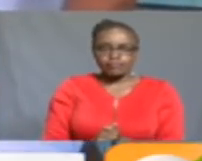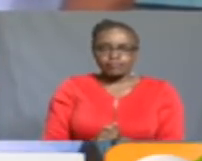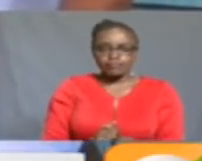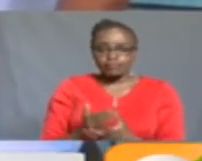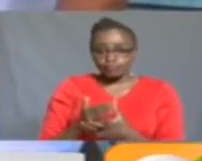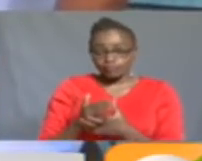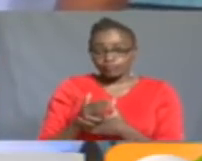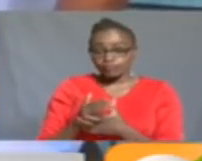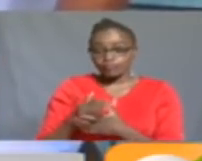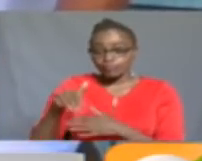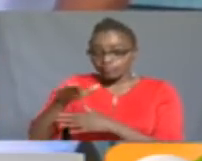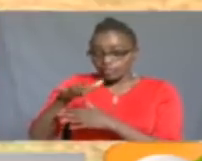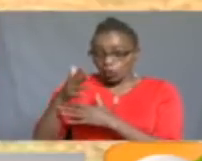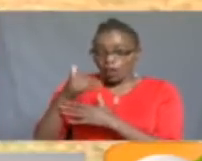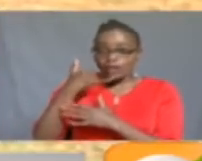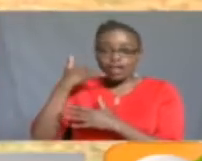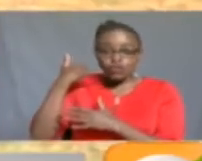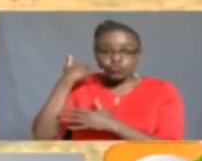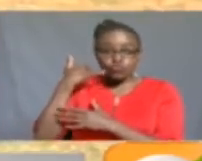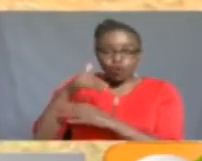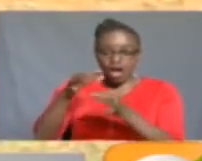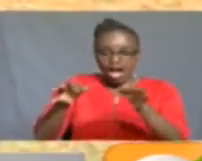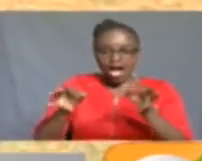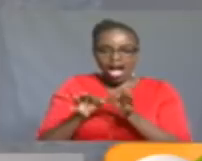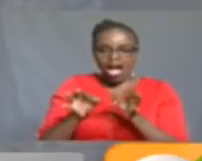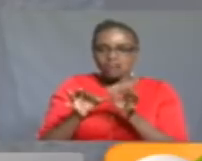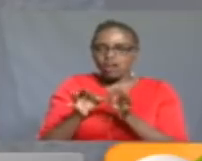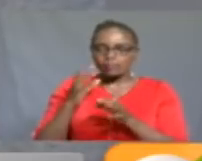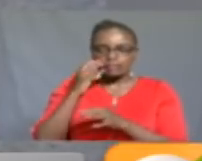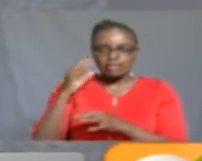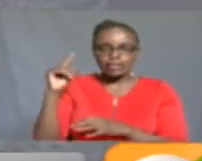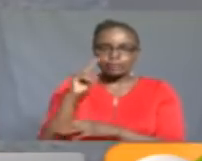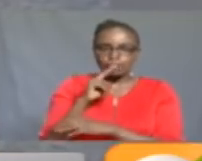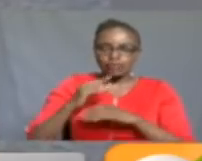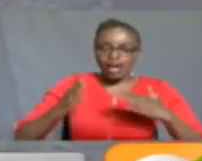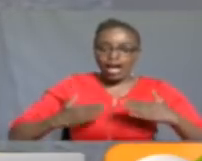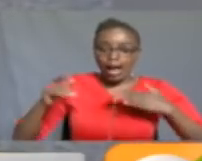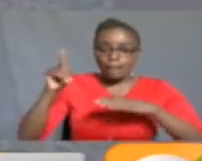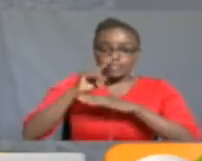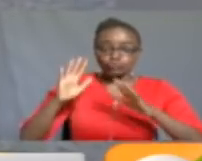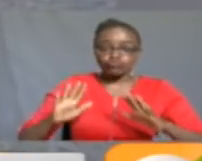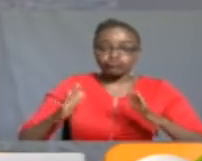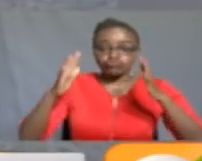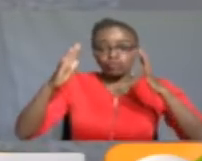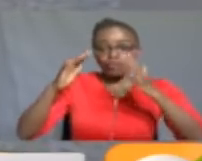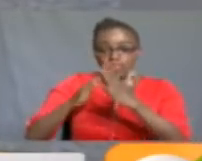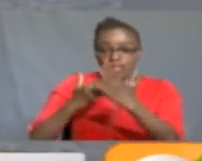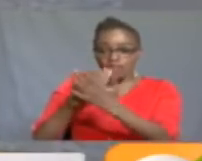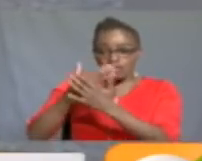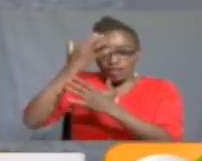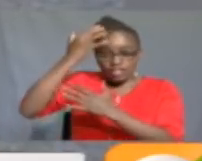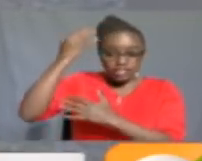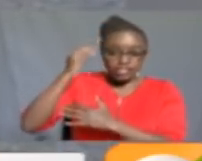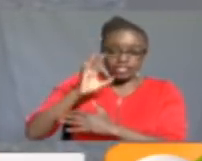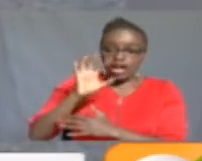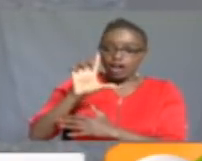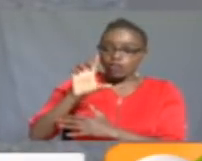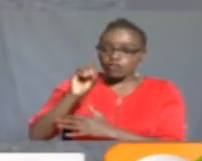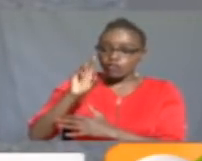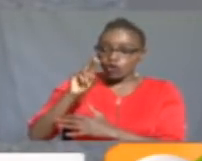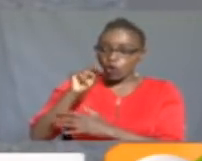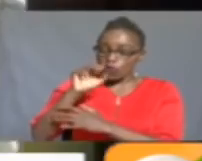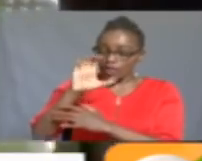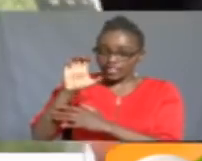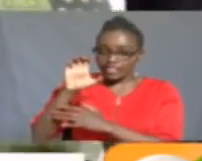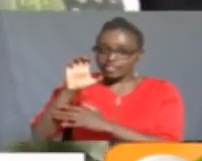At Sewage Line Estate in Nakuru, a family is in dismay. This would have been a happy day to celebrate the arrival of Sister Florence Wangari, a